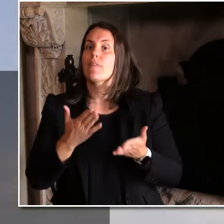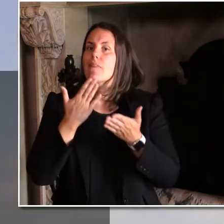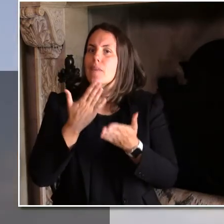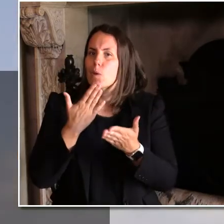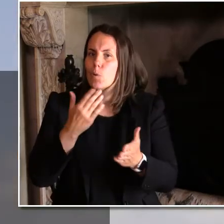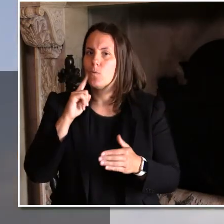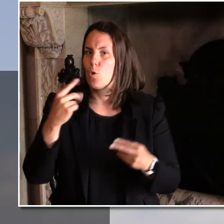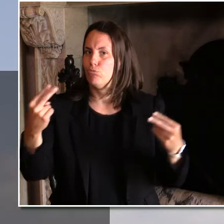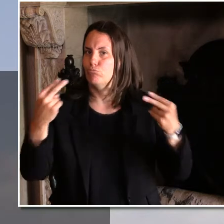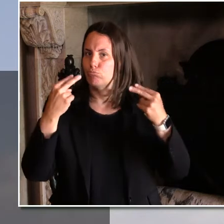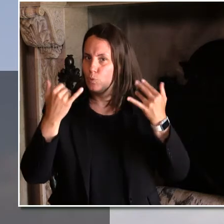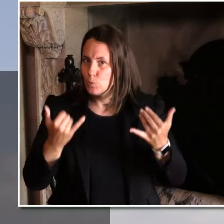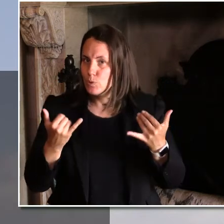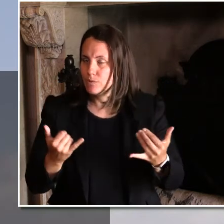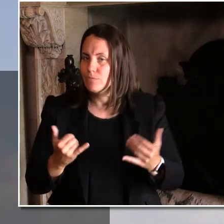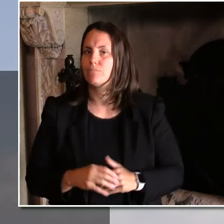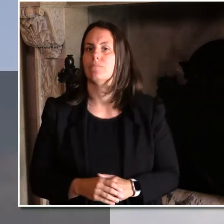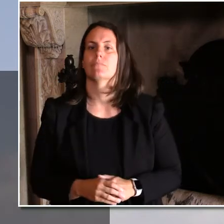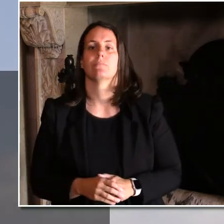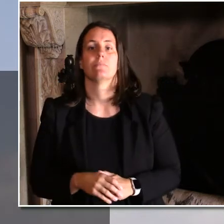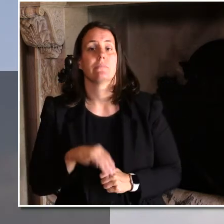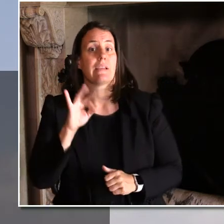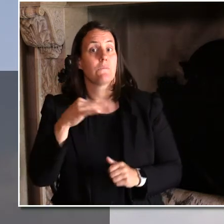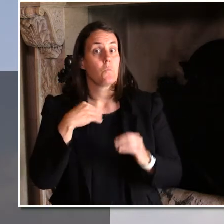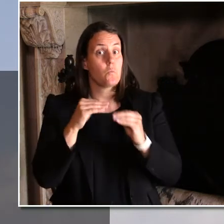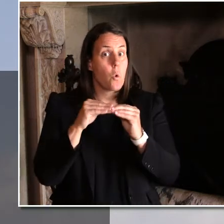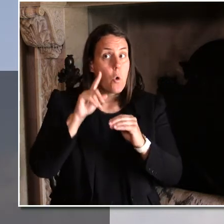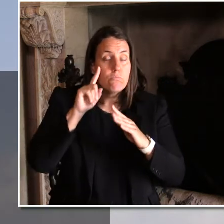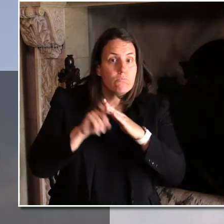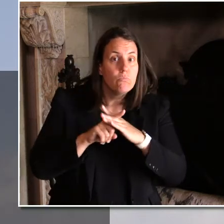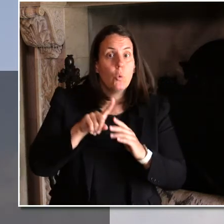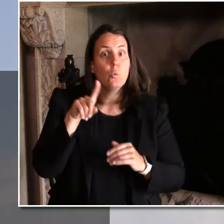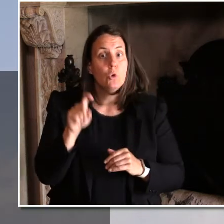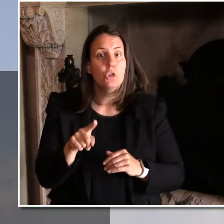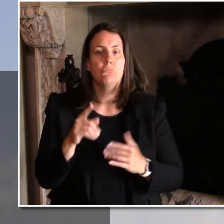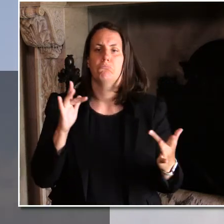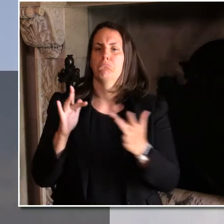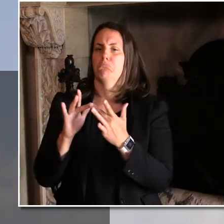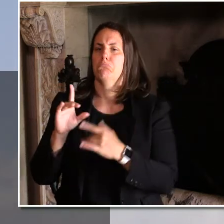media briefing. Any additional questions can be directed to DHS Media at